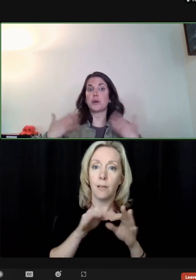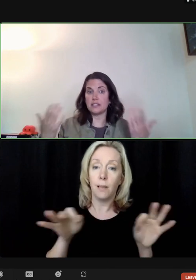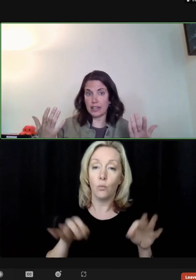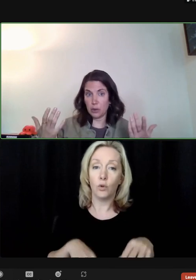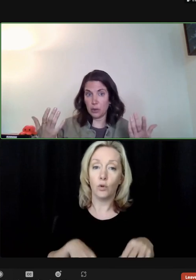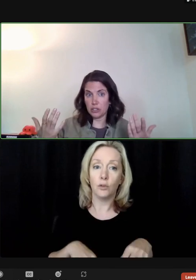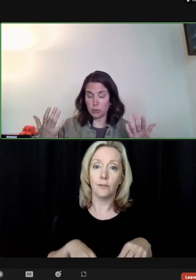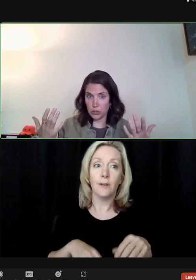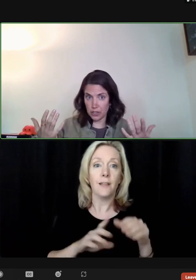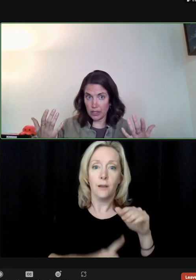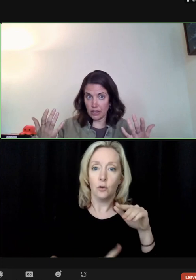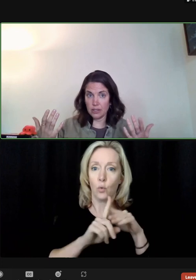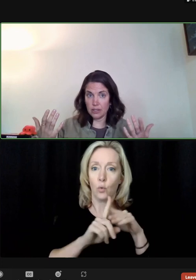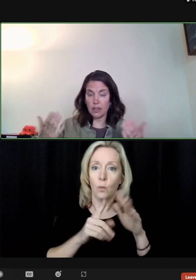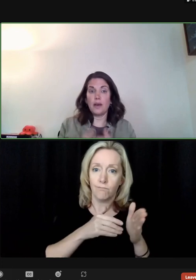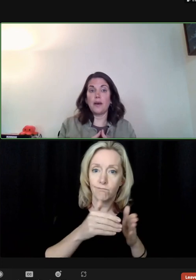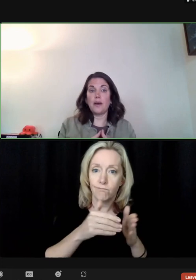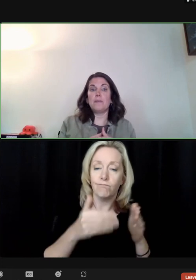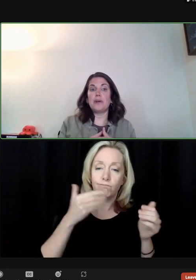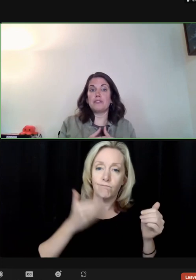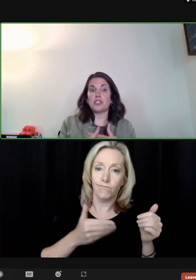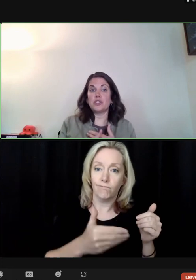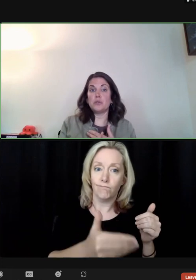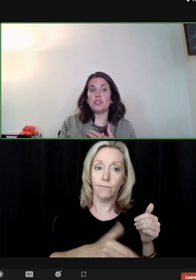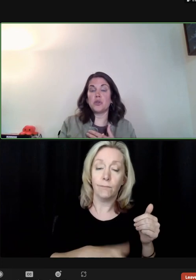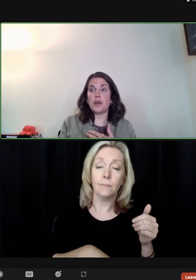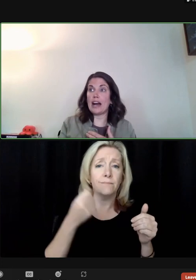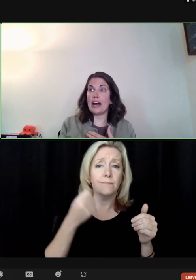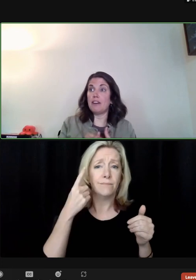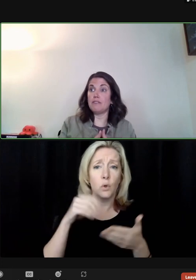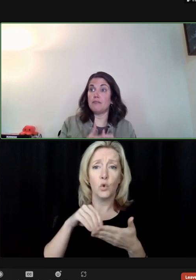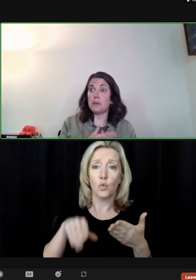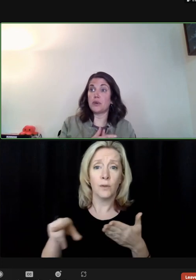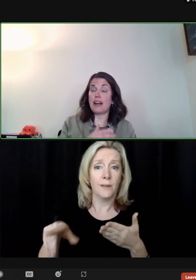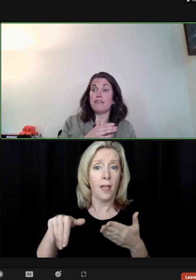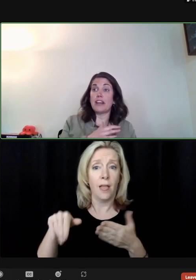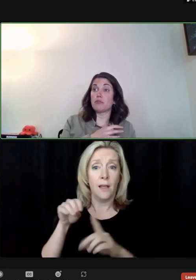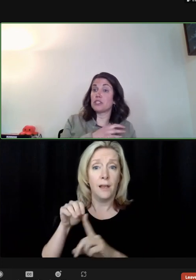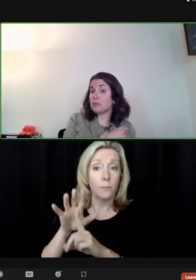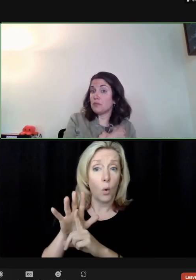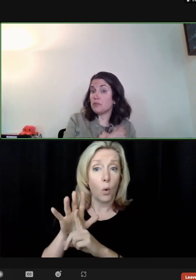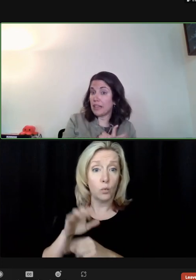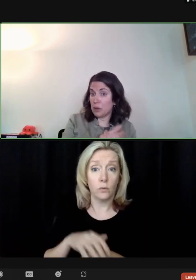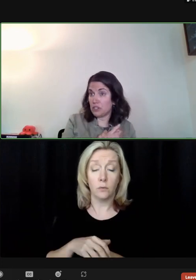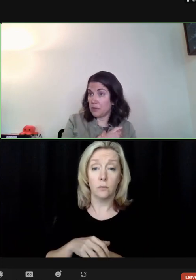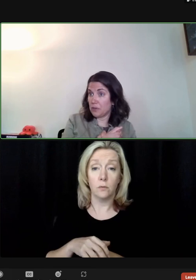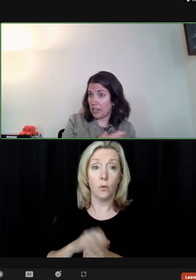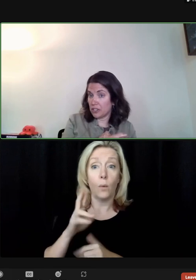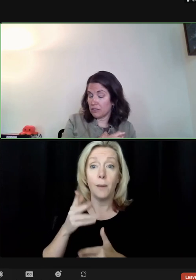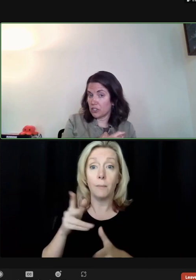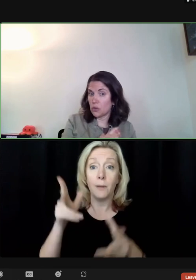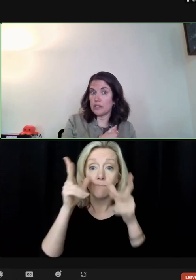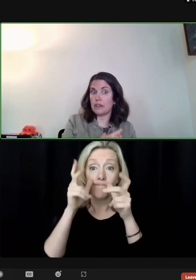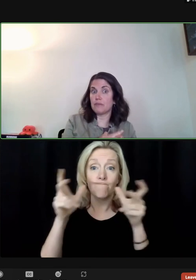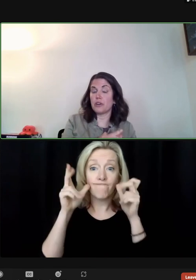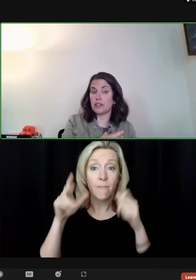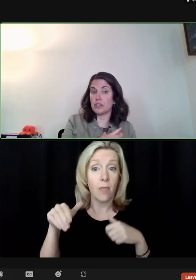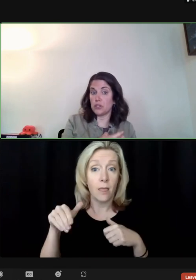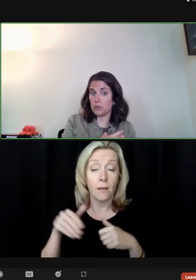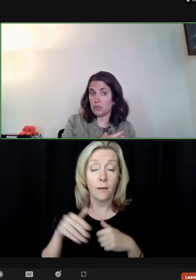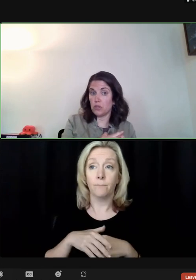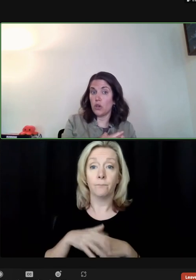child's expressive language opportunities. But if our students maybe don't have that receptive language foundation, so